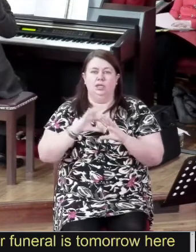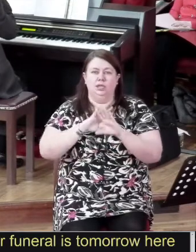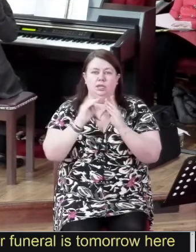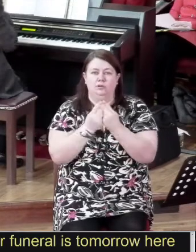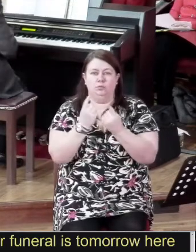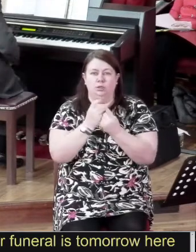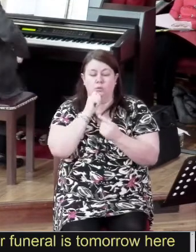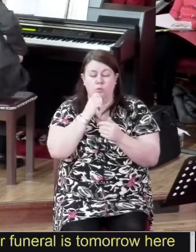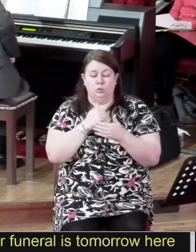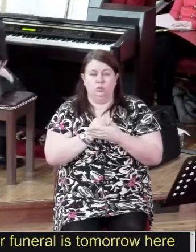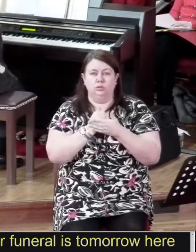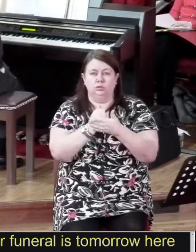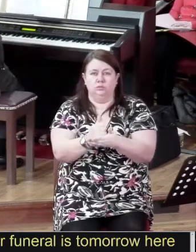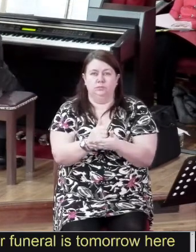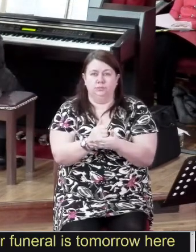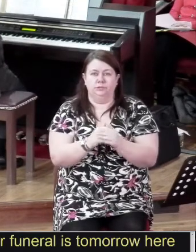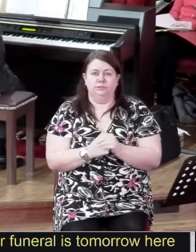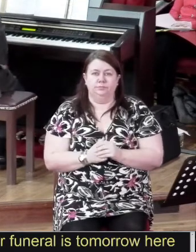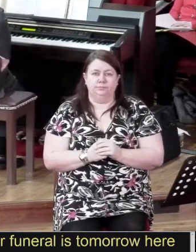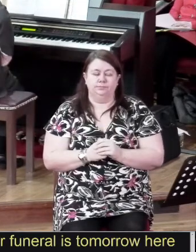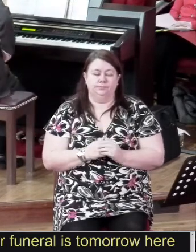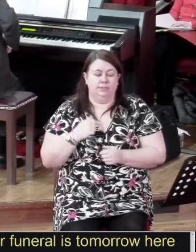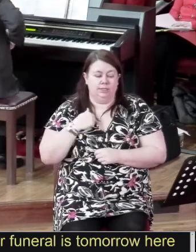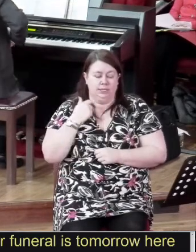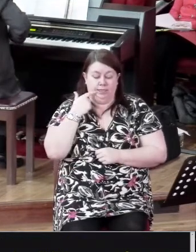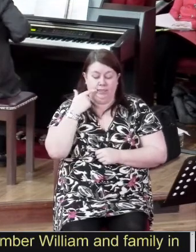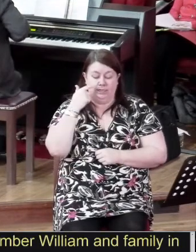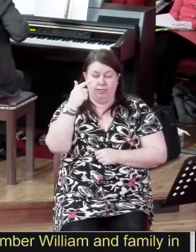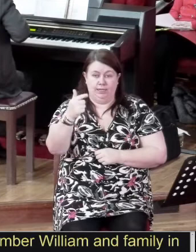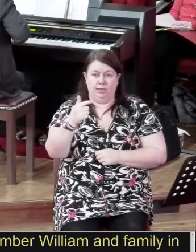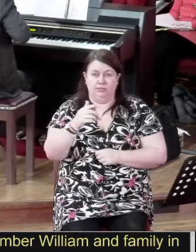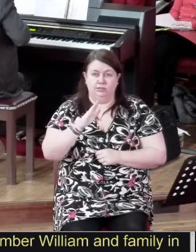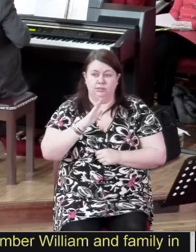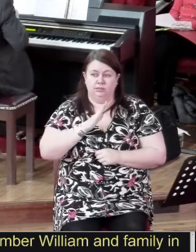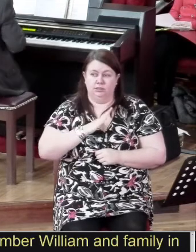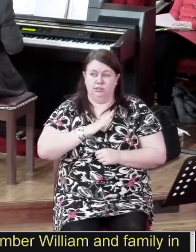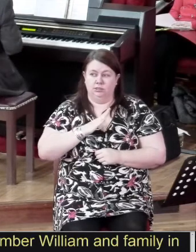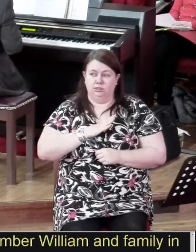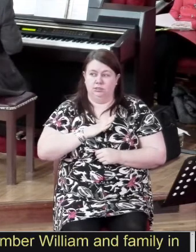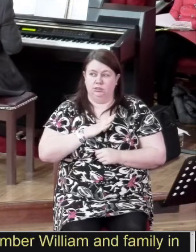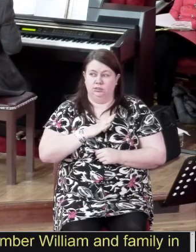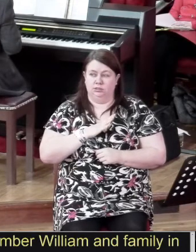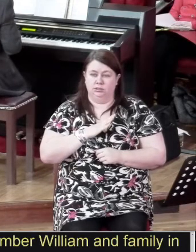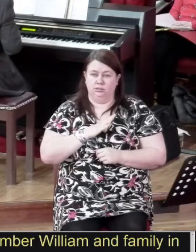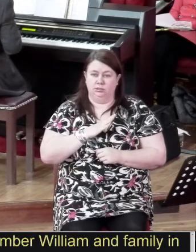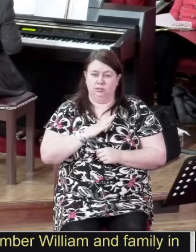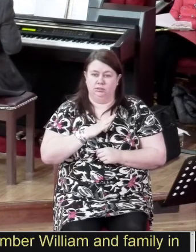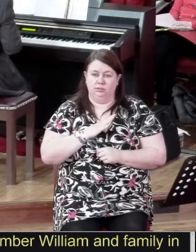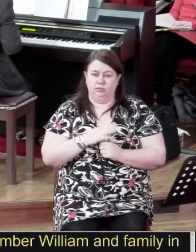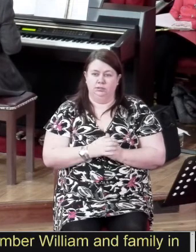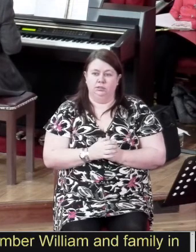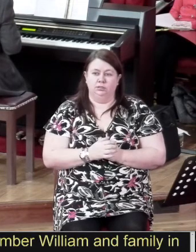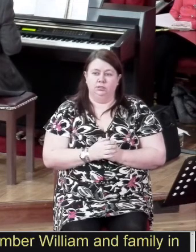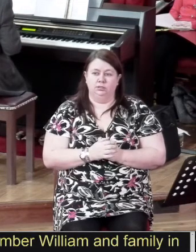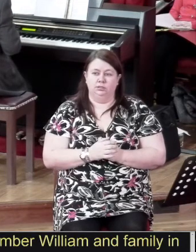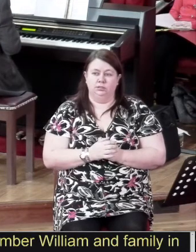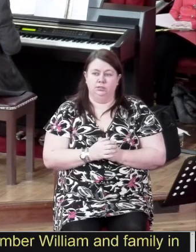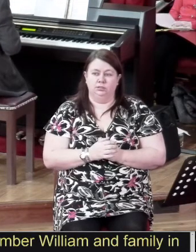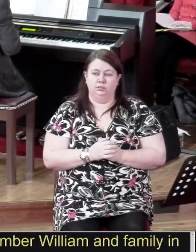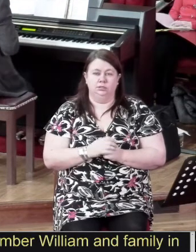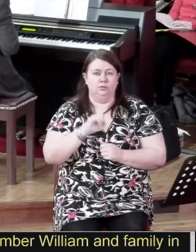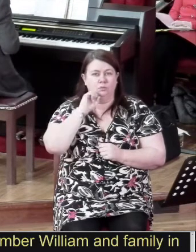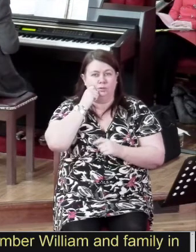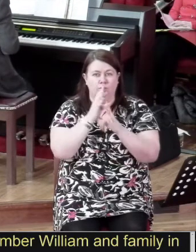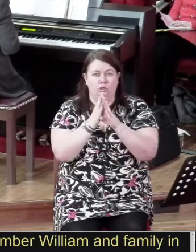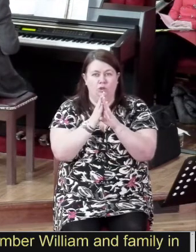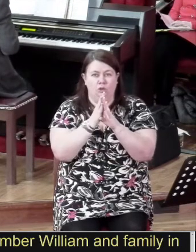helped at the Christmas fair. Next Sunday, in fact, you better not go home, because there'll be a queue at the